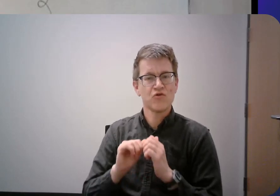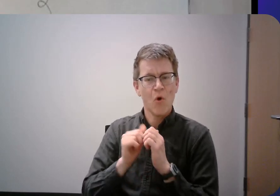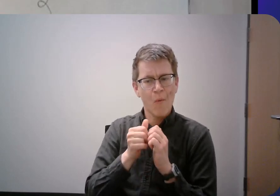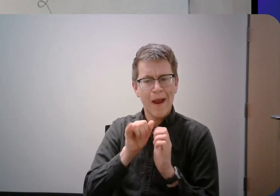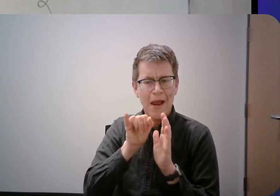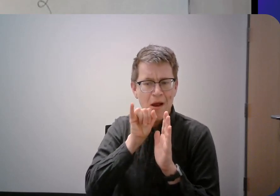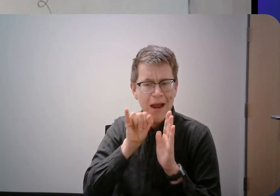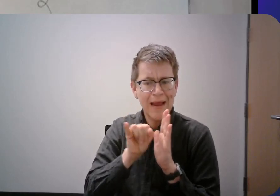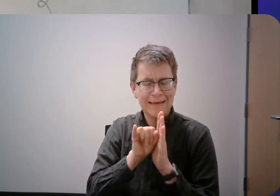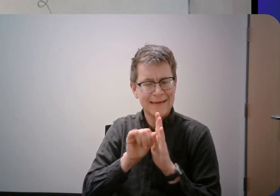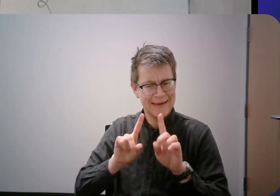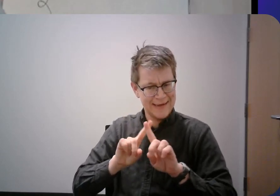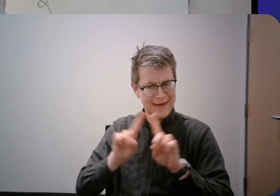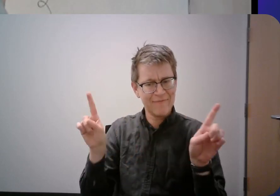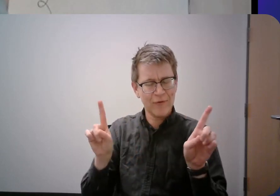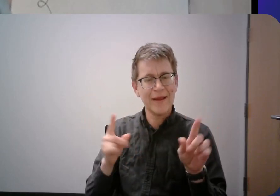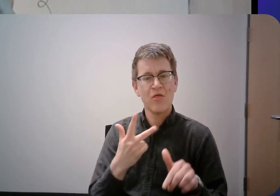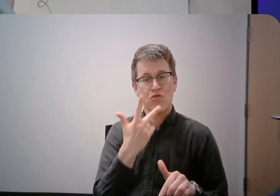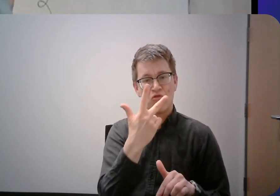Rounds,